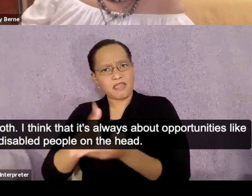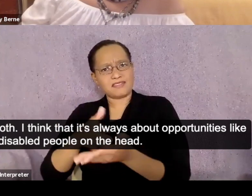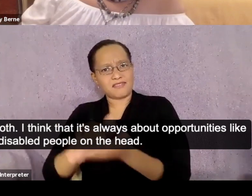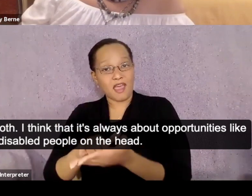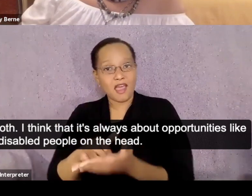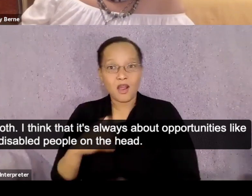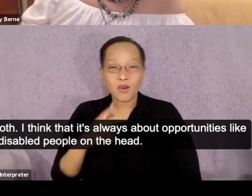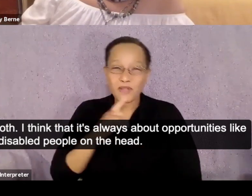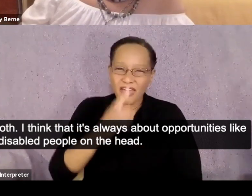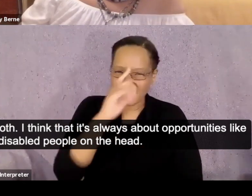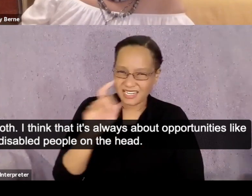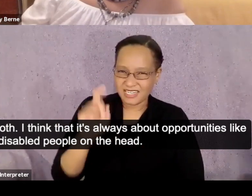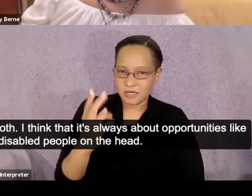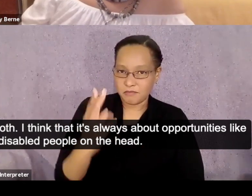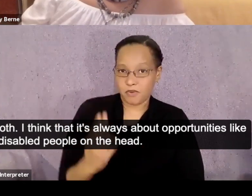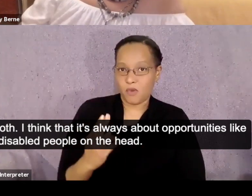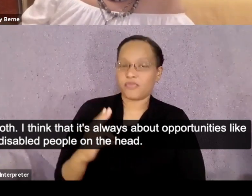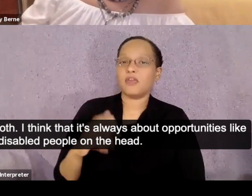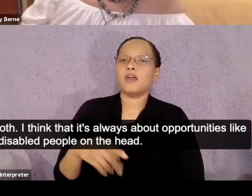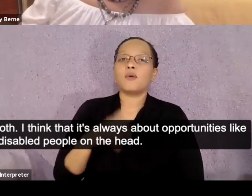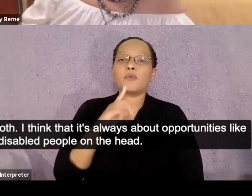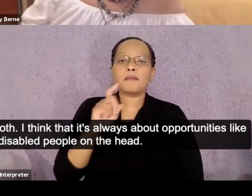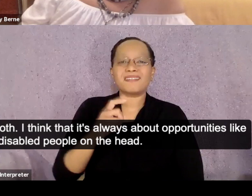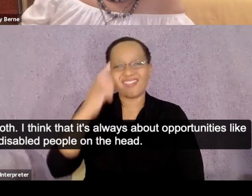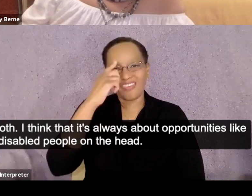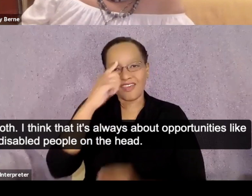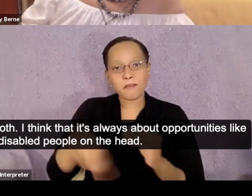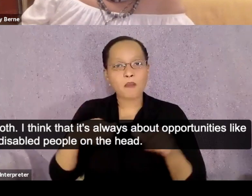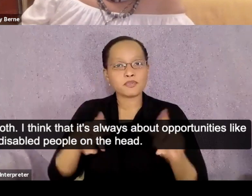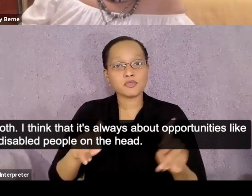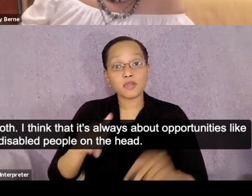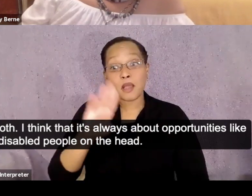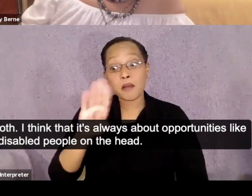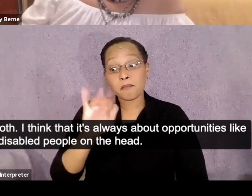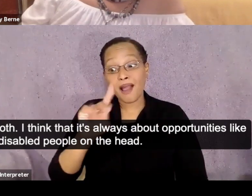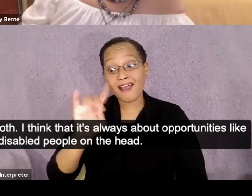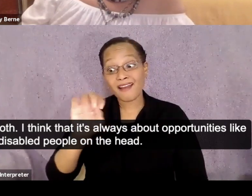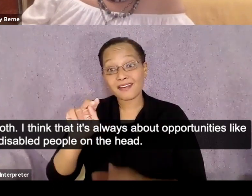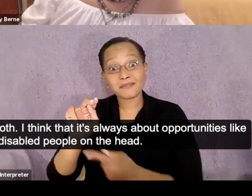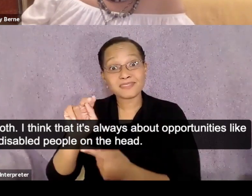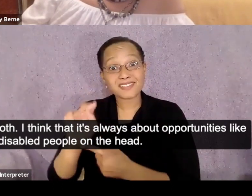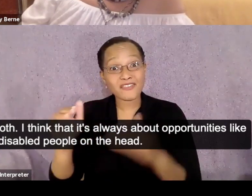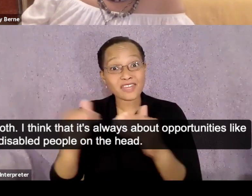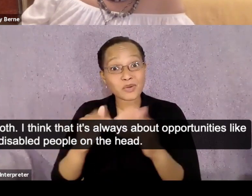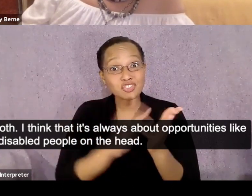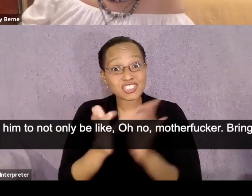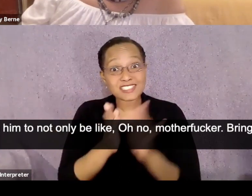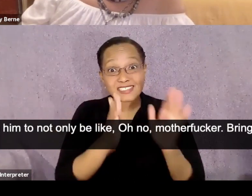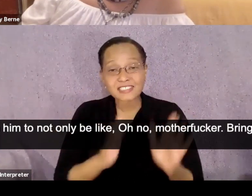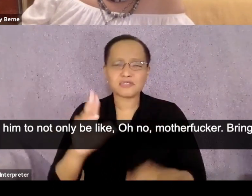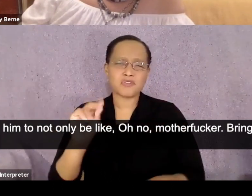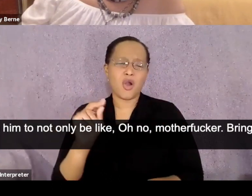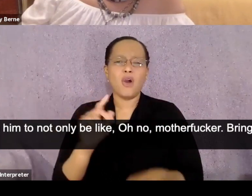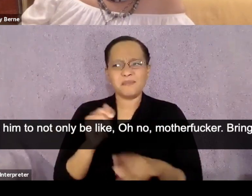that it's always about opportunities. Like, Biden's not Jesus. No, he's an old white man who pats disabled people on the head. But